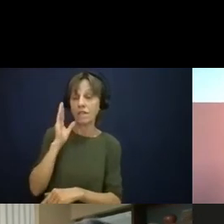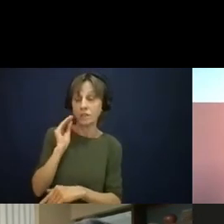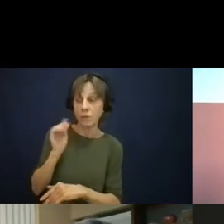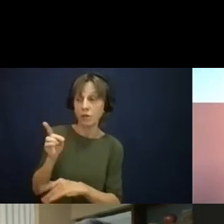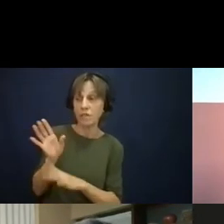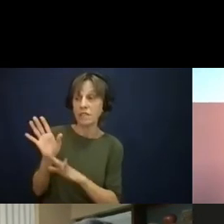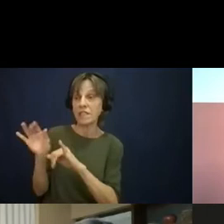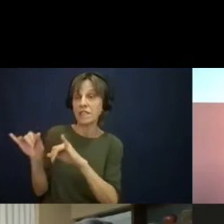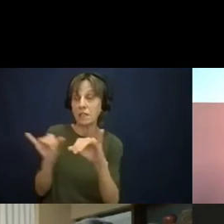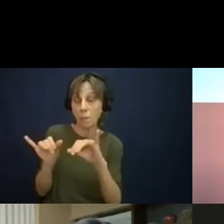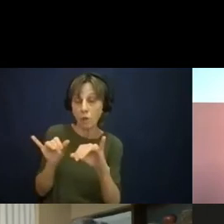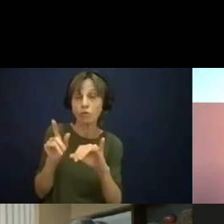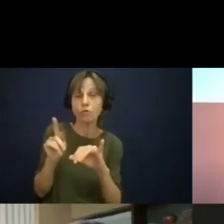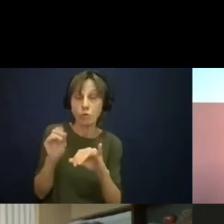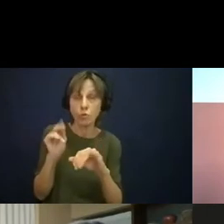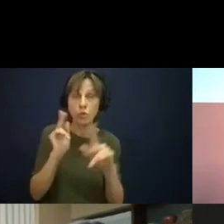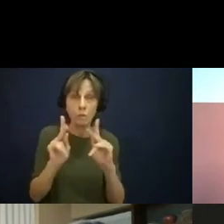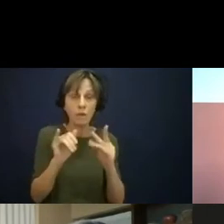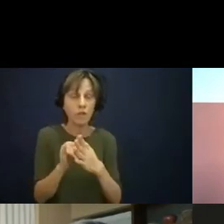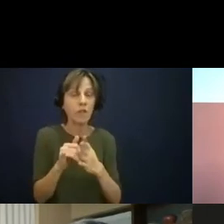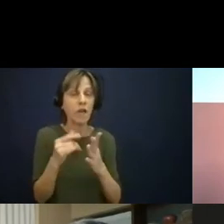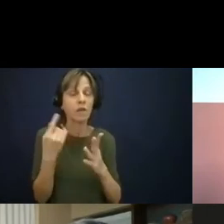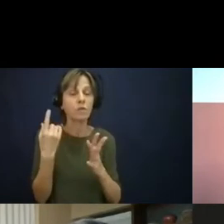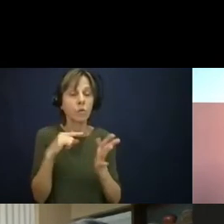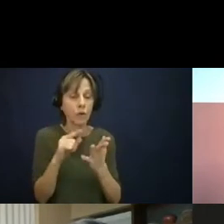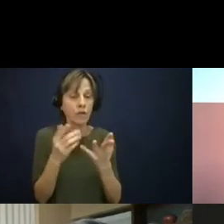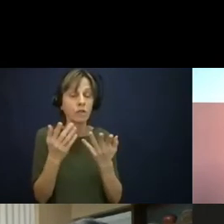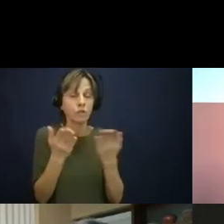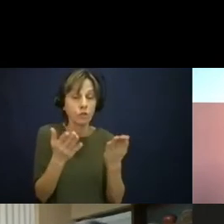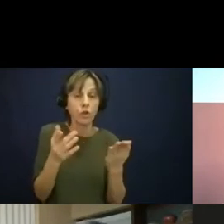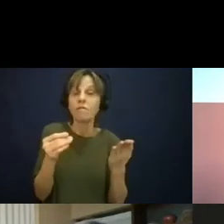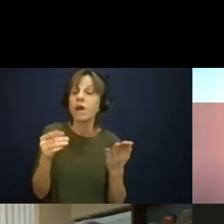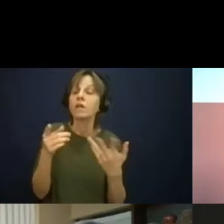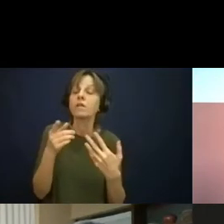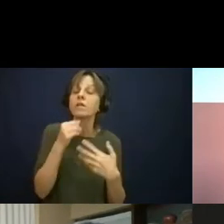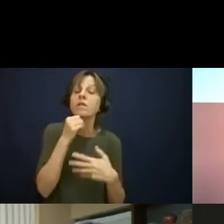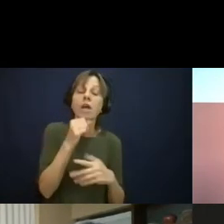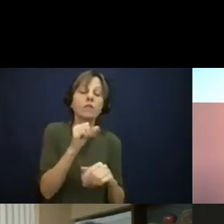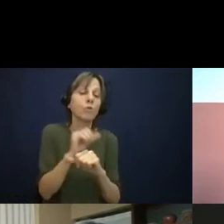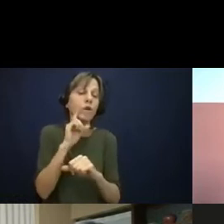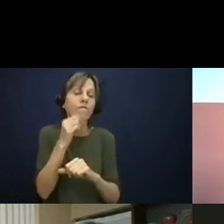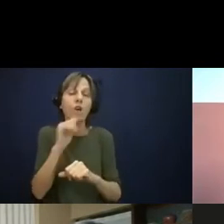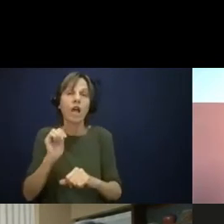the people we serve and who does not work for any of our systems. So we've gotten great